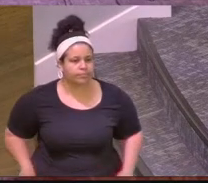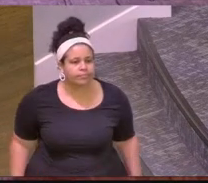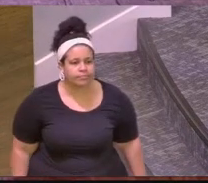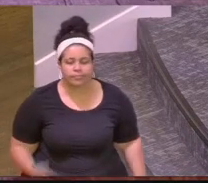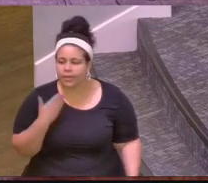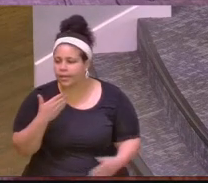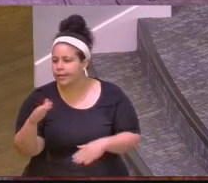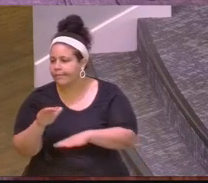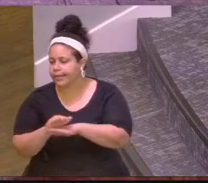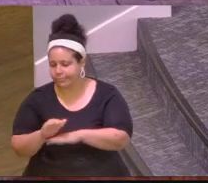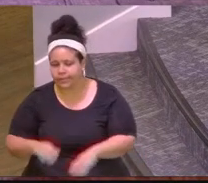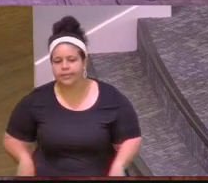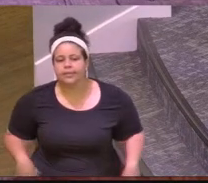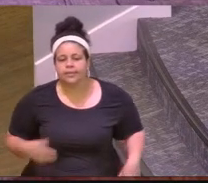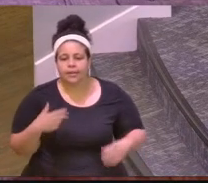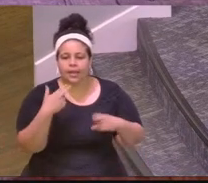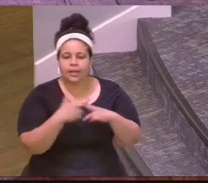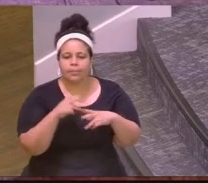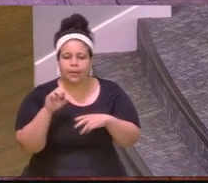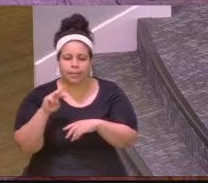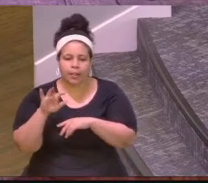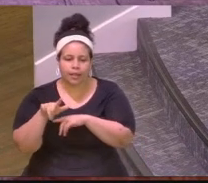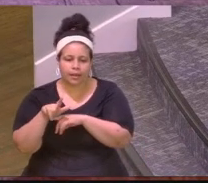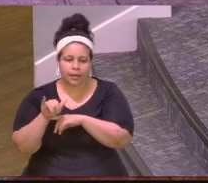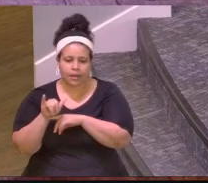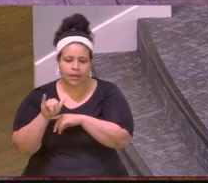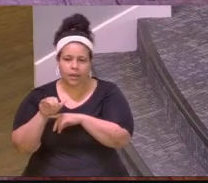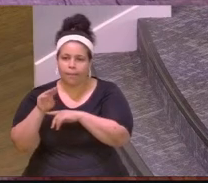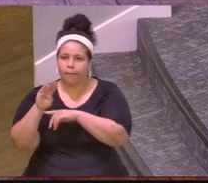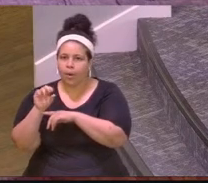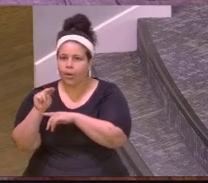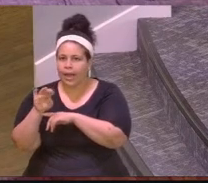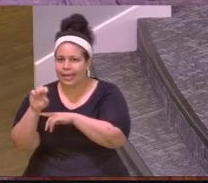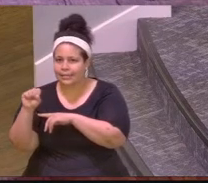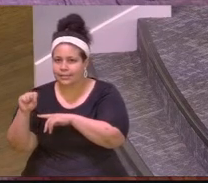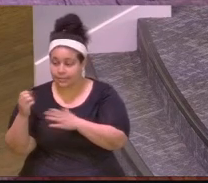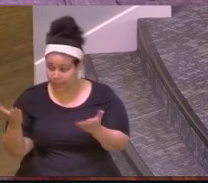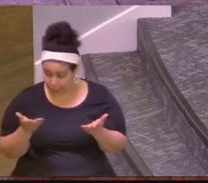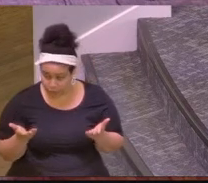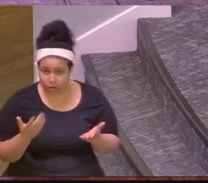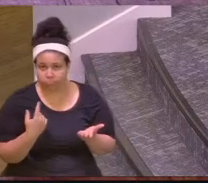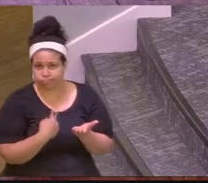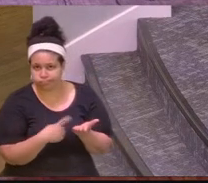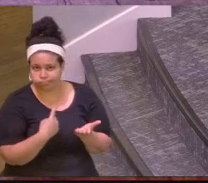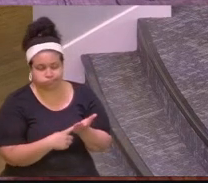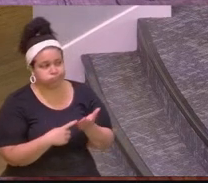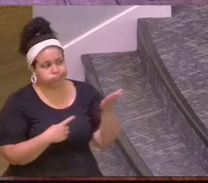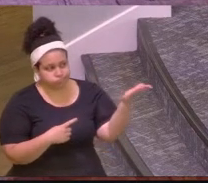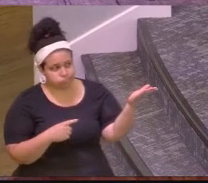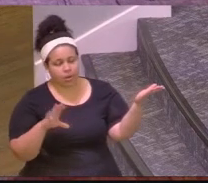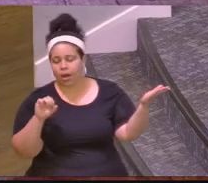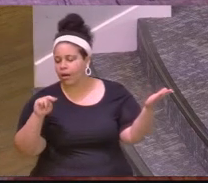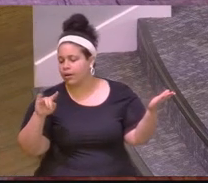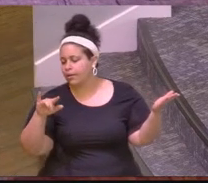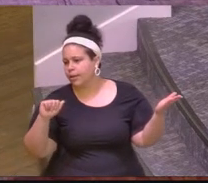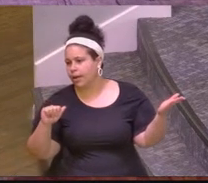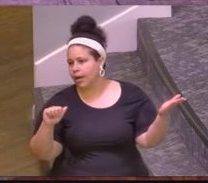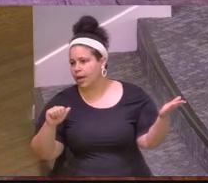Good evening. My name is Emily Boness, and I am here to talk to you about the Cognia